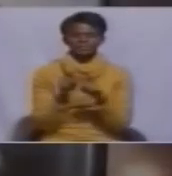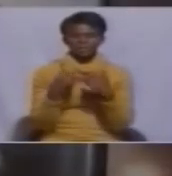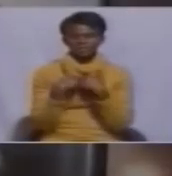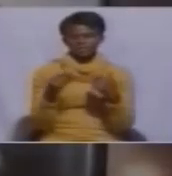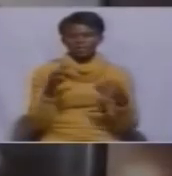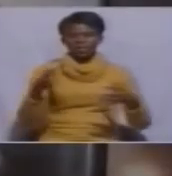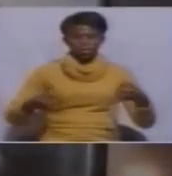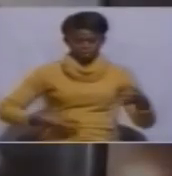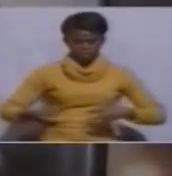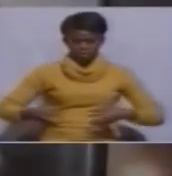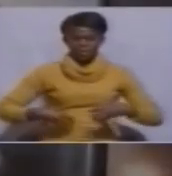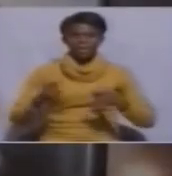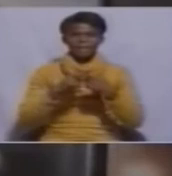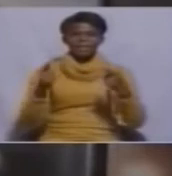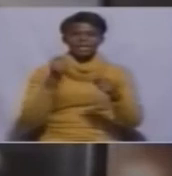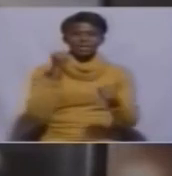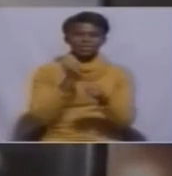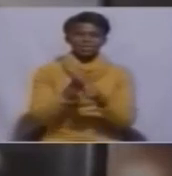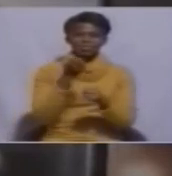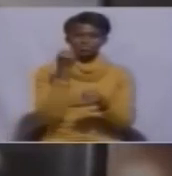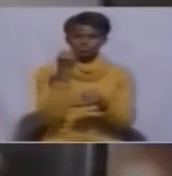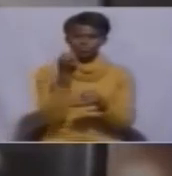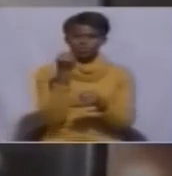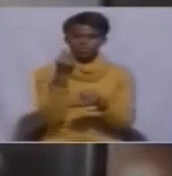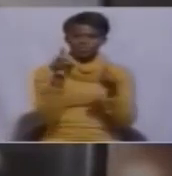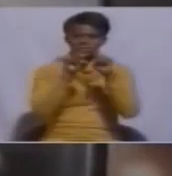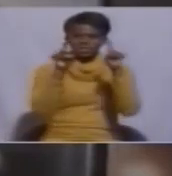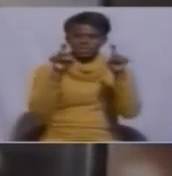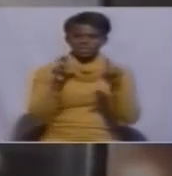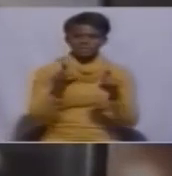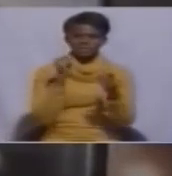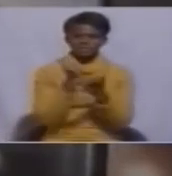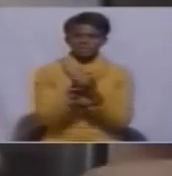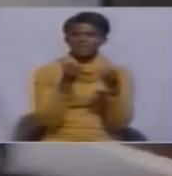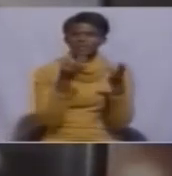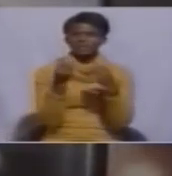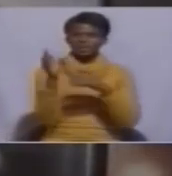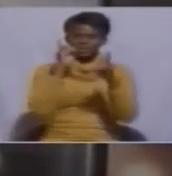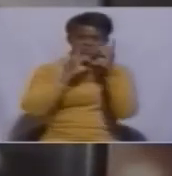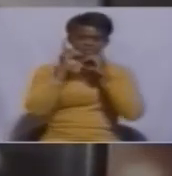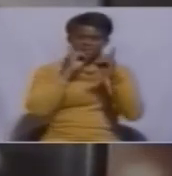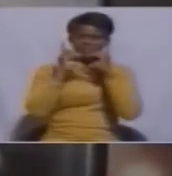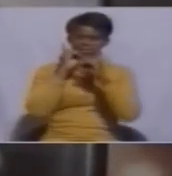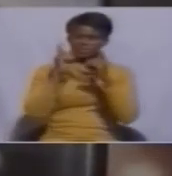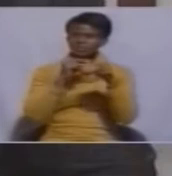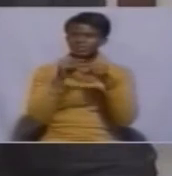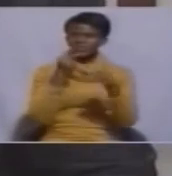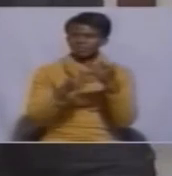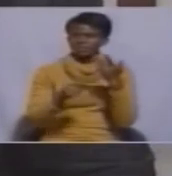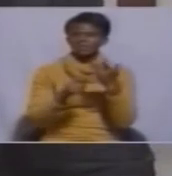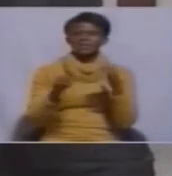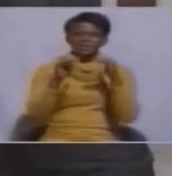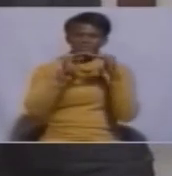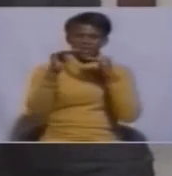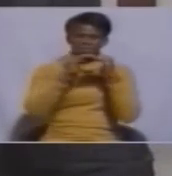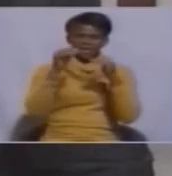huge complaint on the grade 12 certificate qualification. Yeah. A lot of debate around that. What do you mean when you say an